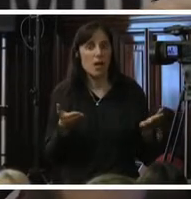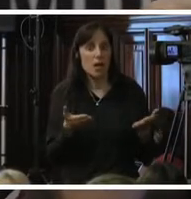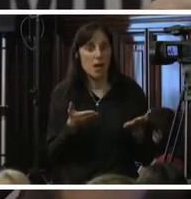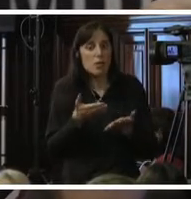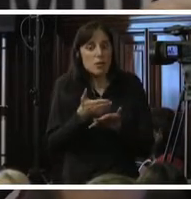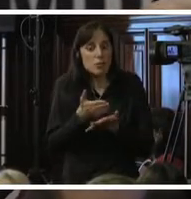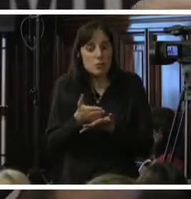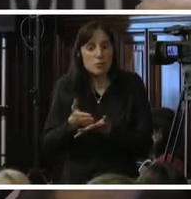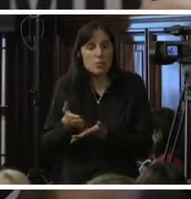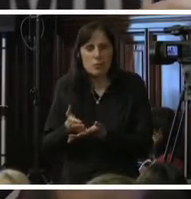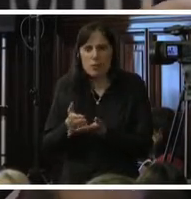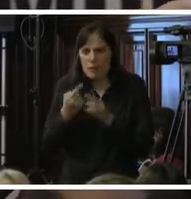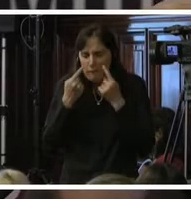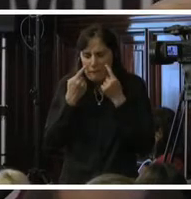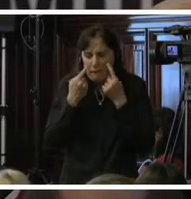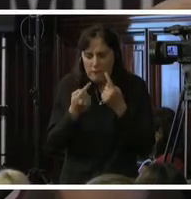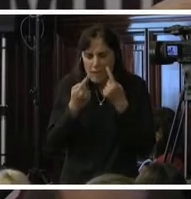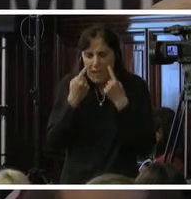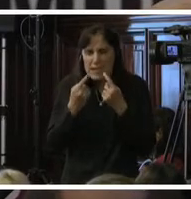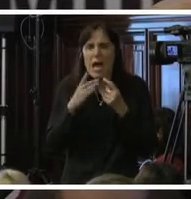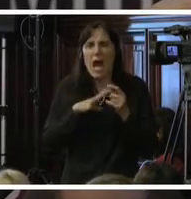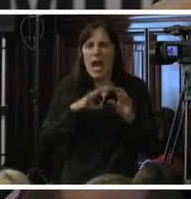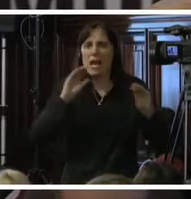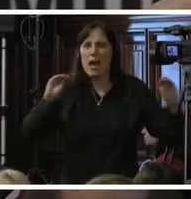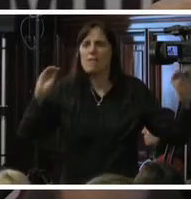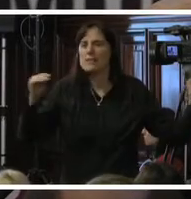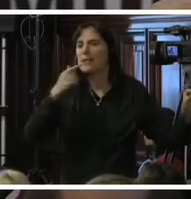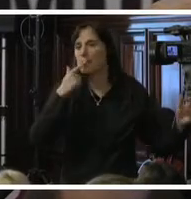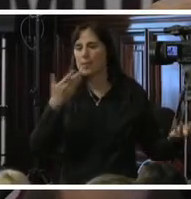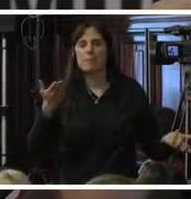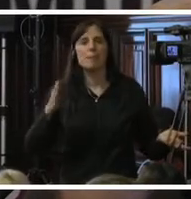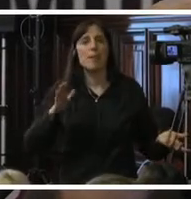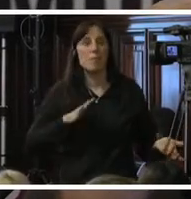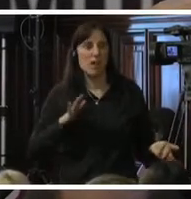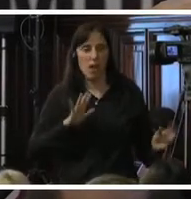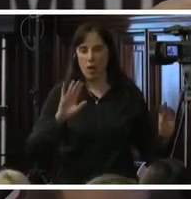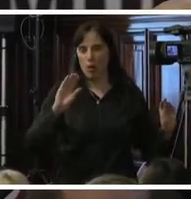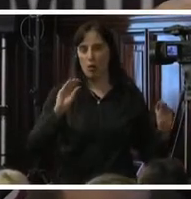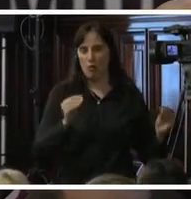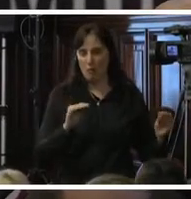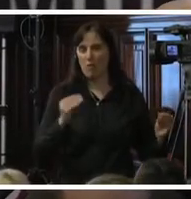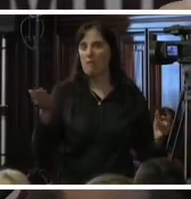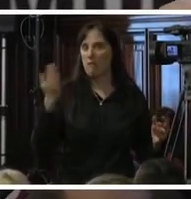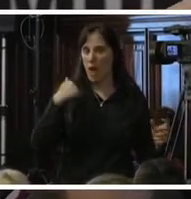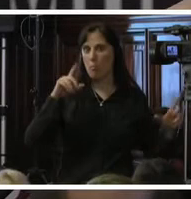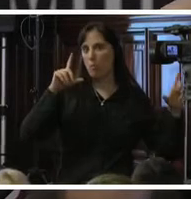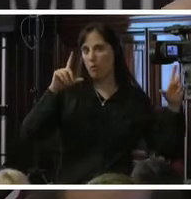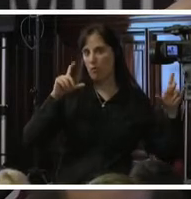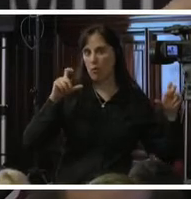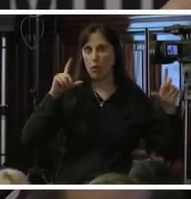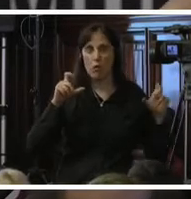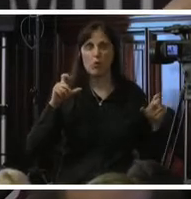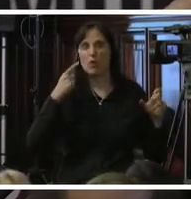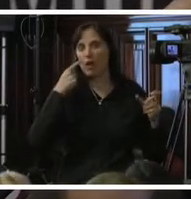for young women especially to come for to be photographs for modeling,